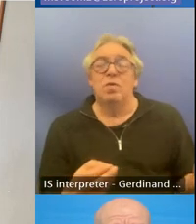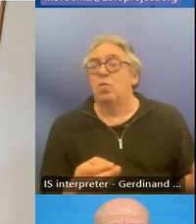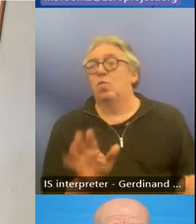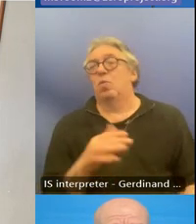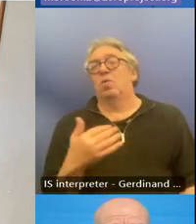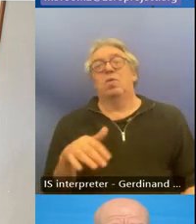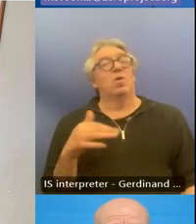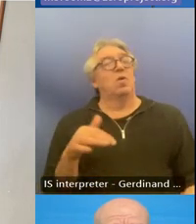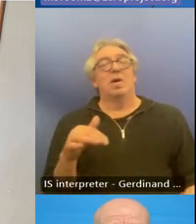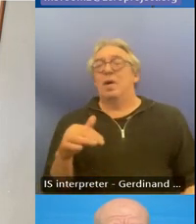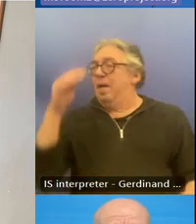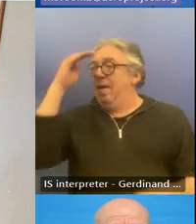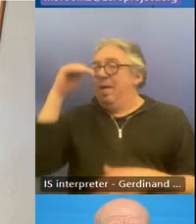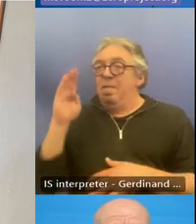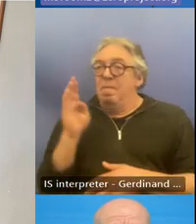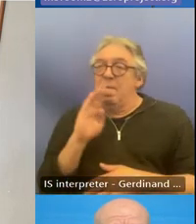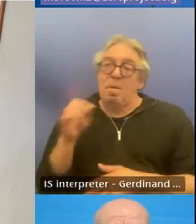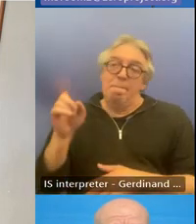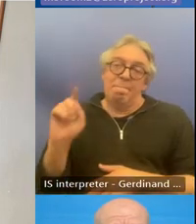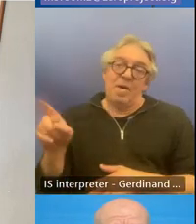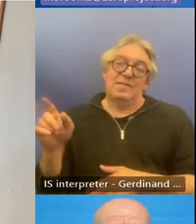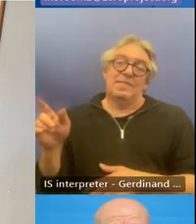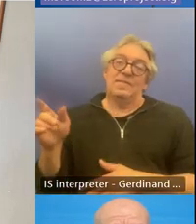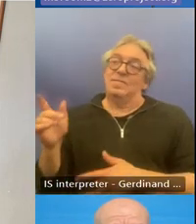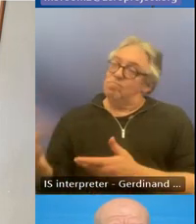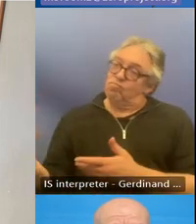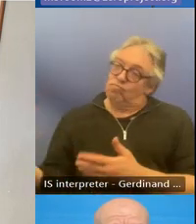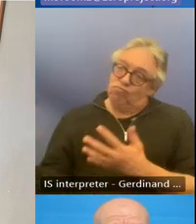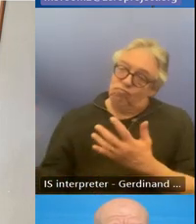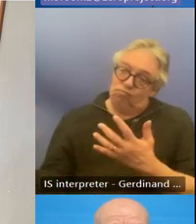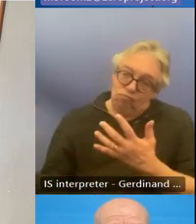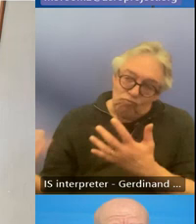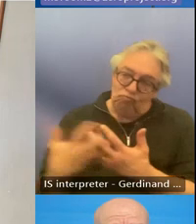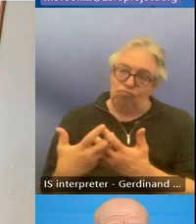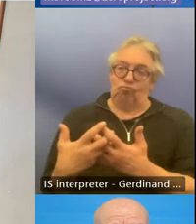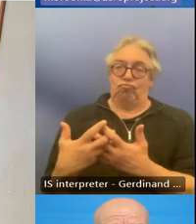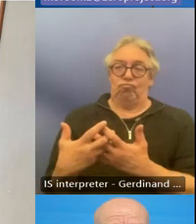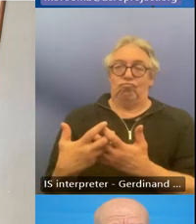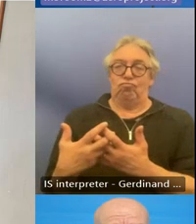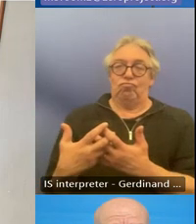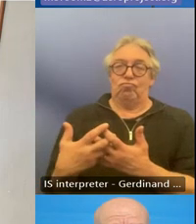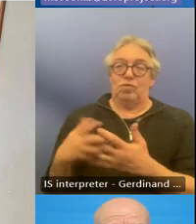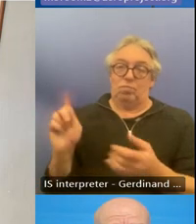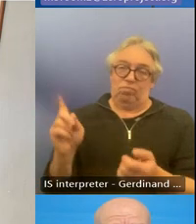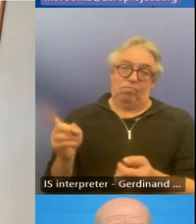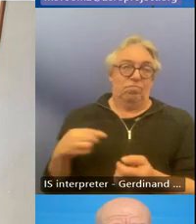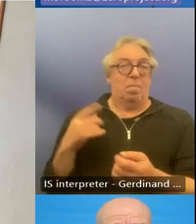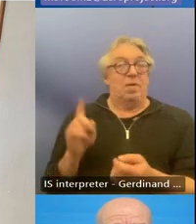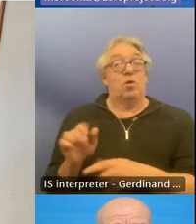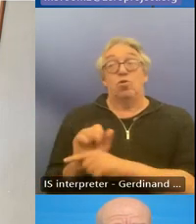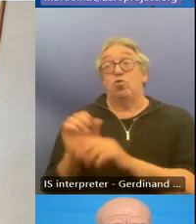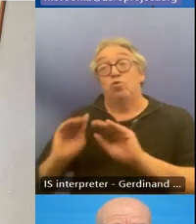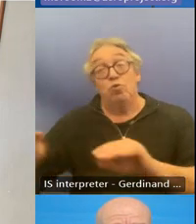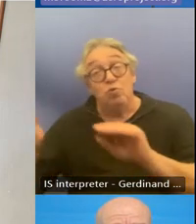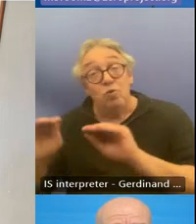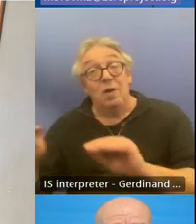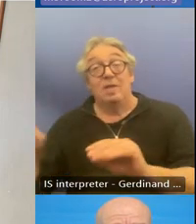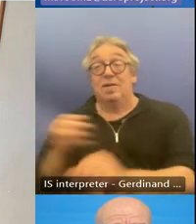They should have meaningful participation. For this purpose, they should be empowered, trained. This is what we